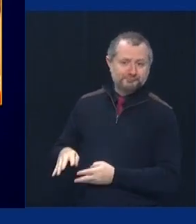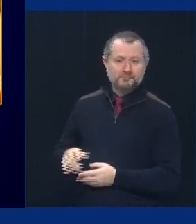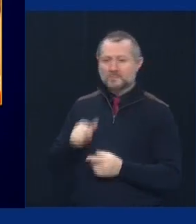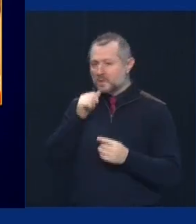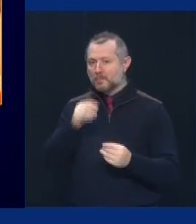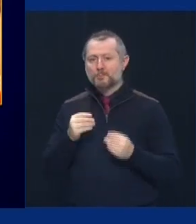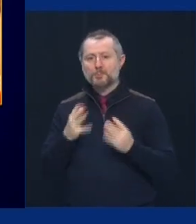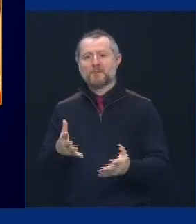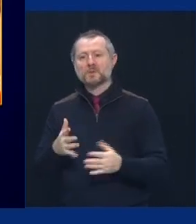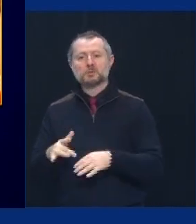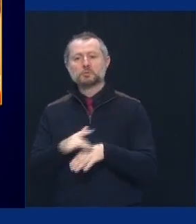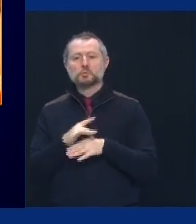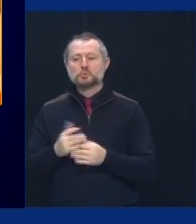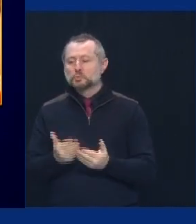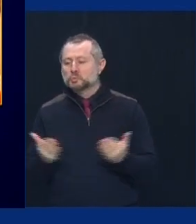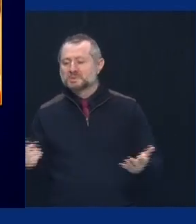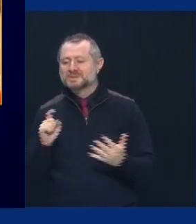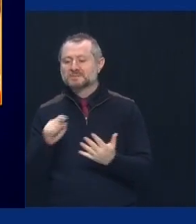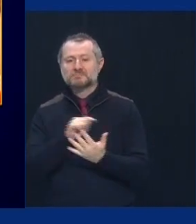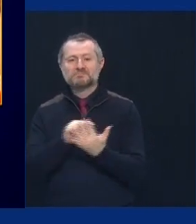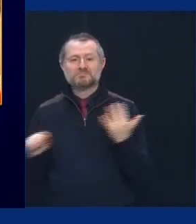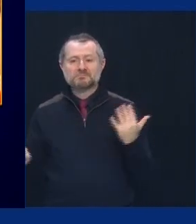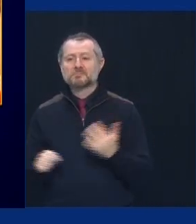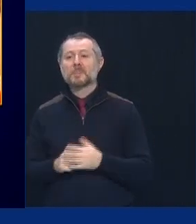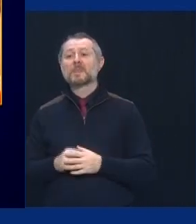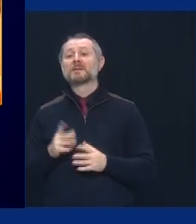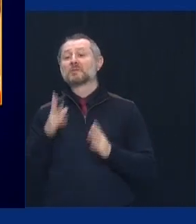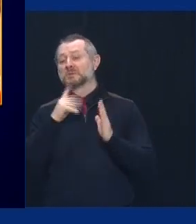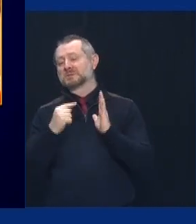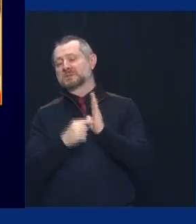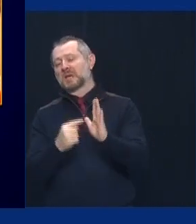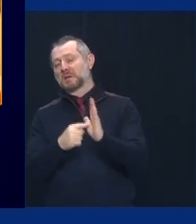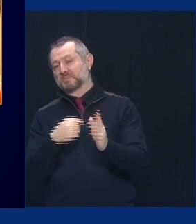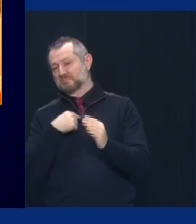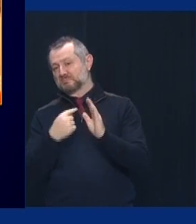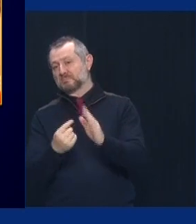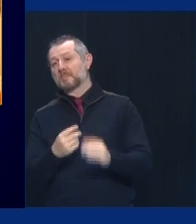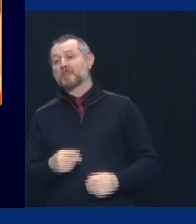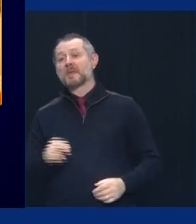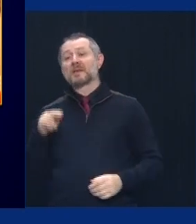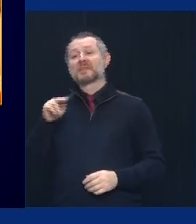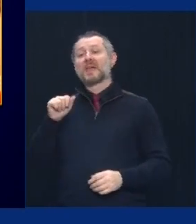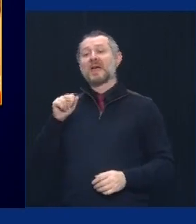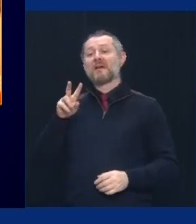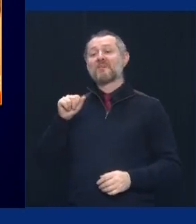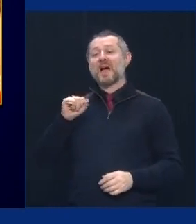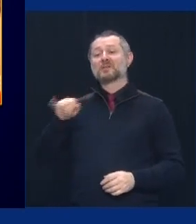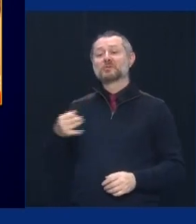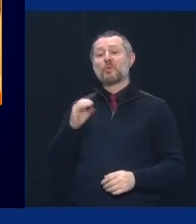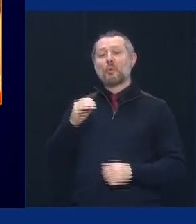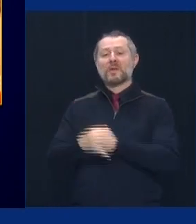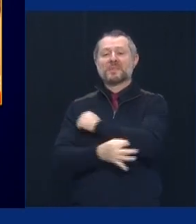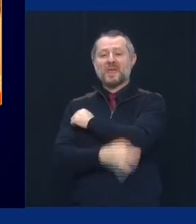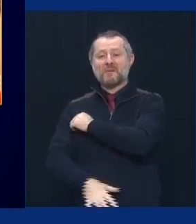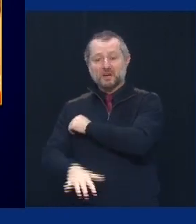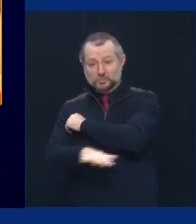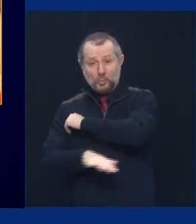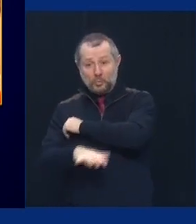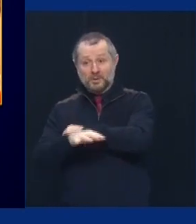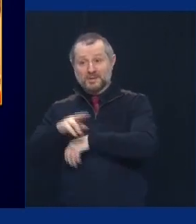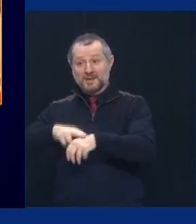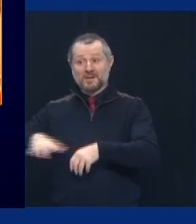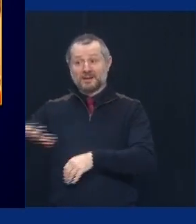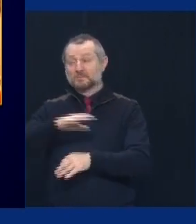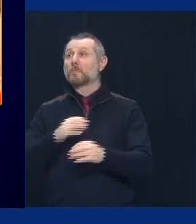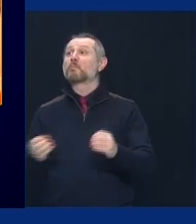health of Indian country. For example, the Navajo Nation had infection rates higher than any state. In New